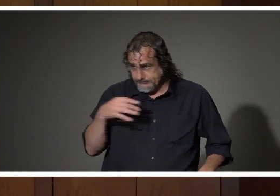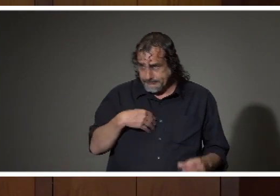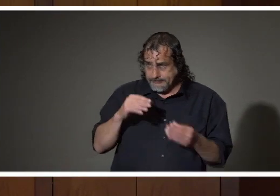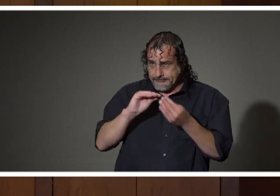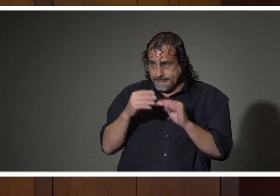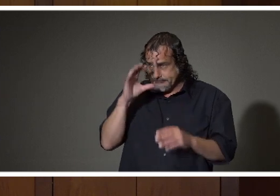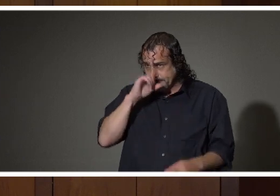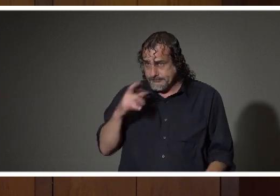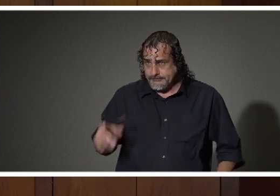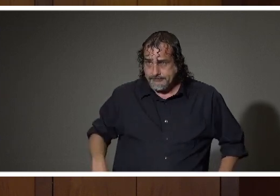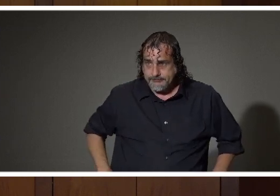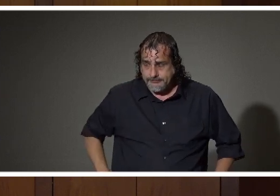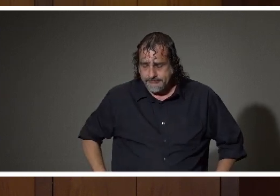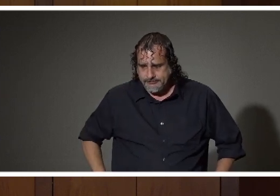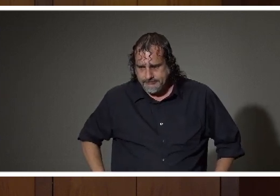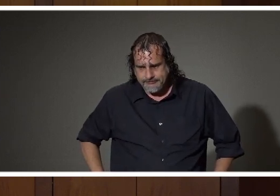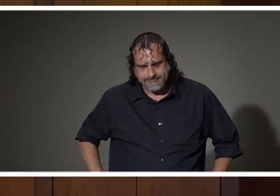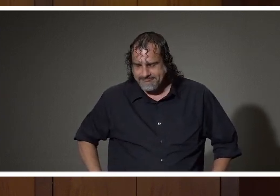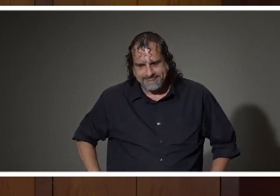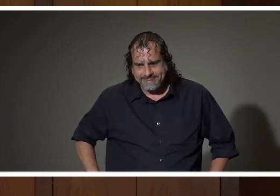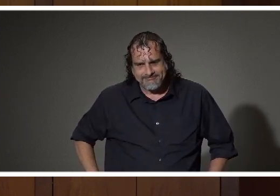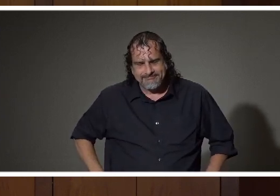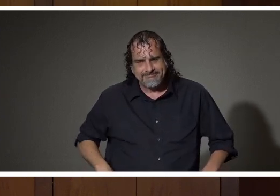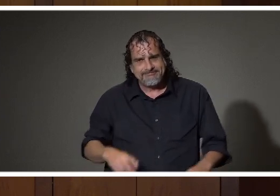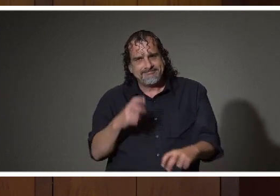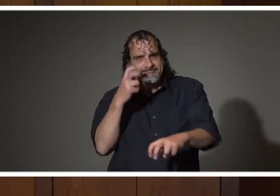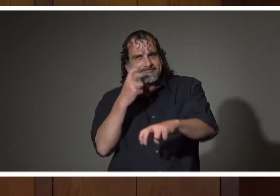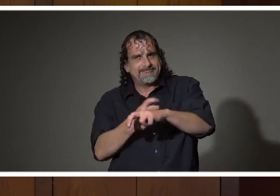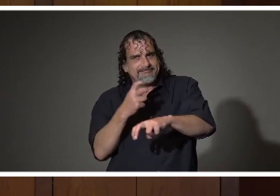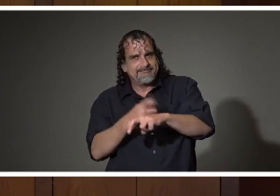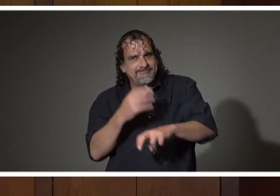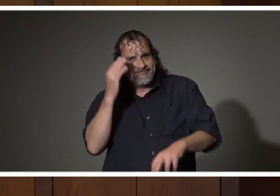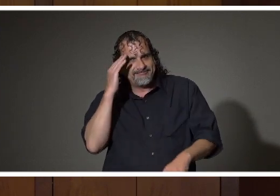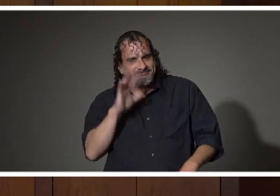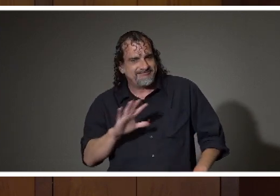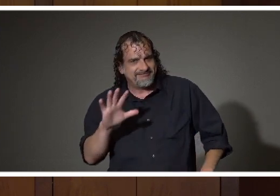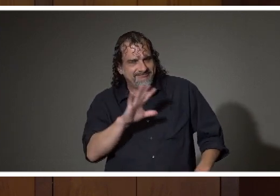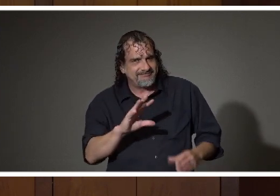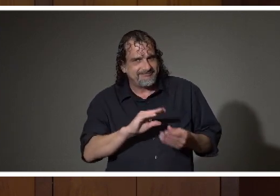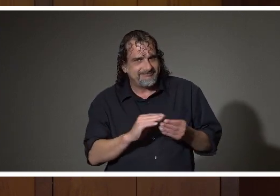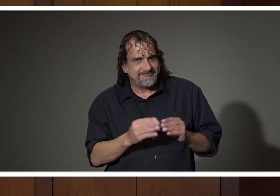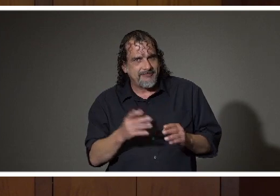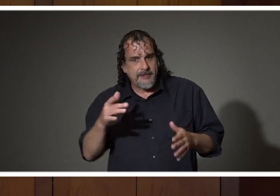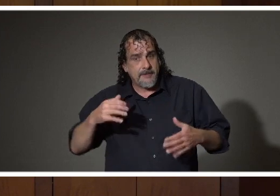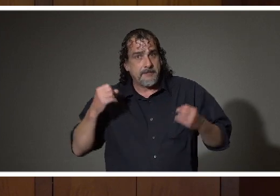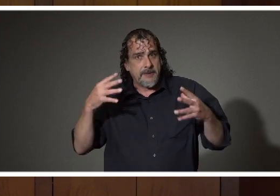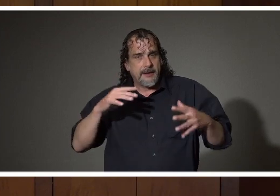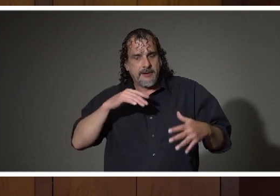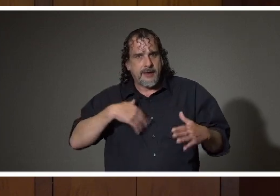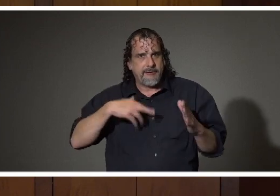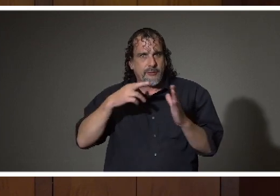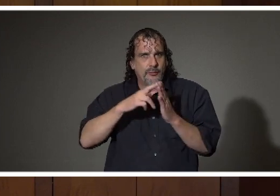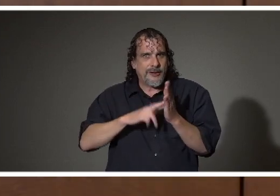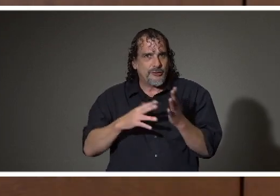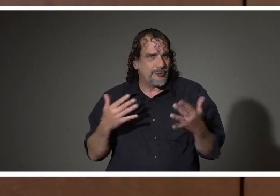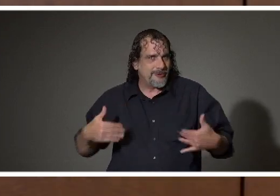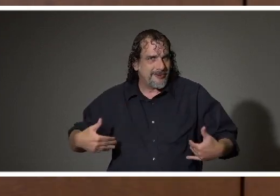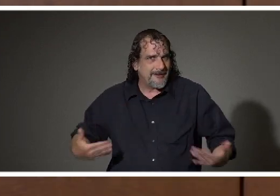but it's kind of hard to determine because those individuals are not registered, but